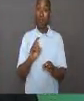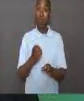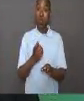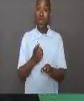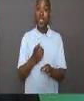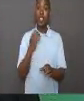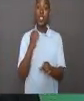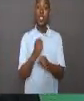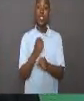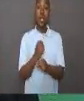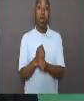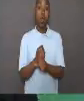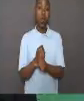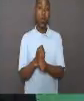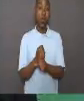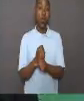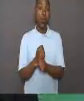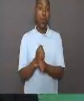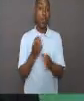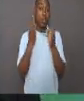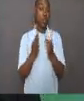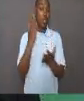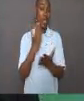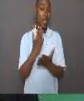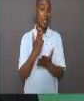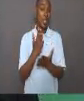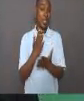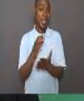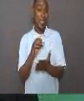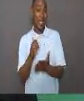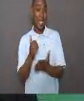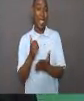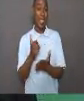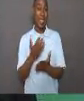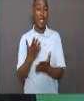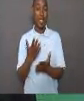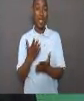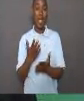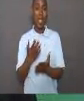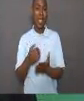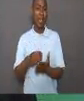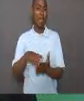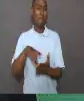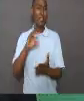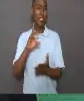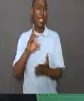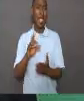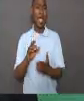be restricted, which can lead to severe health